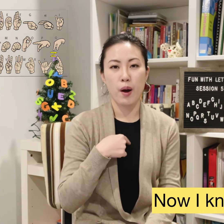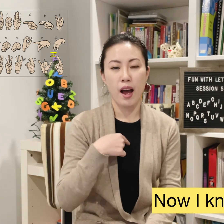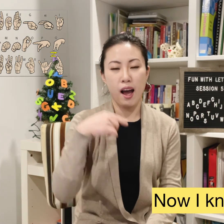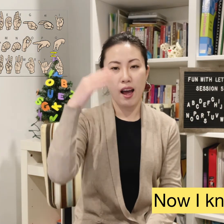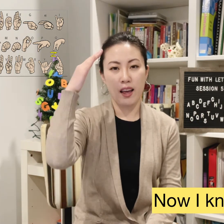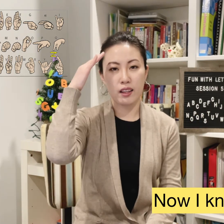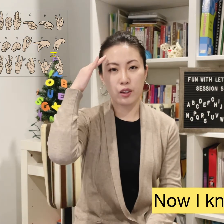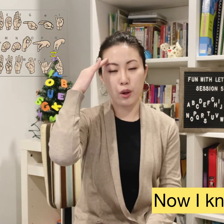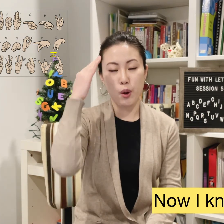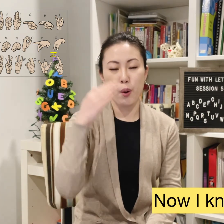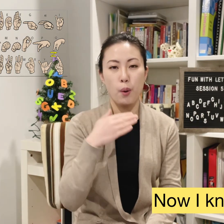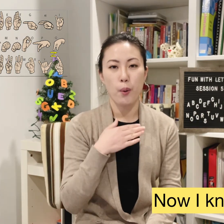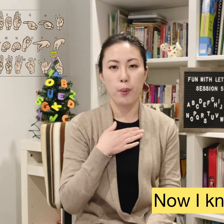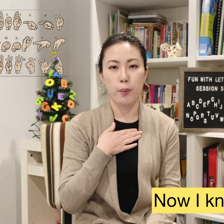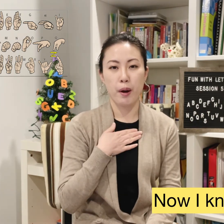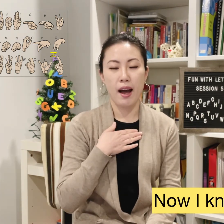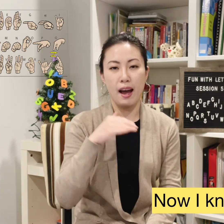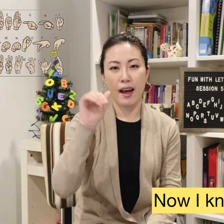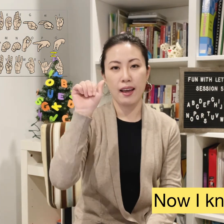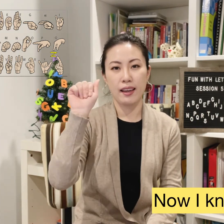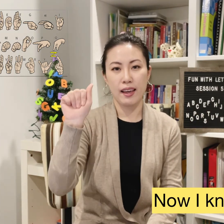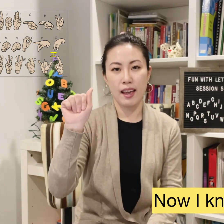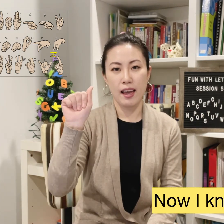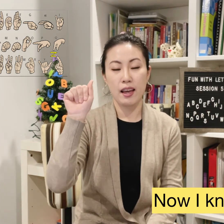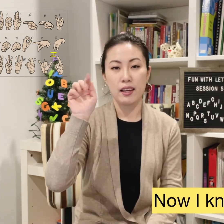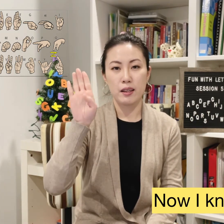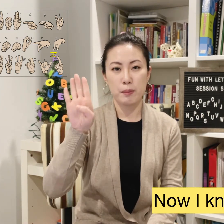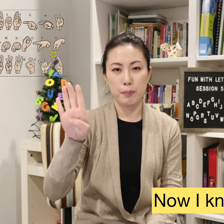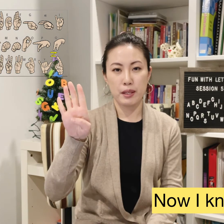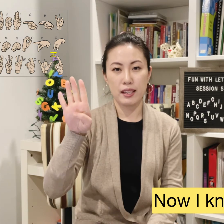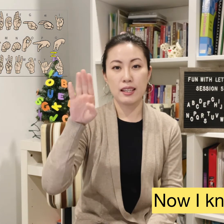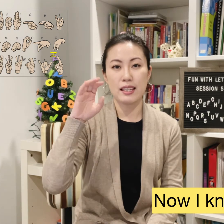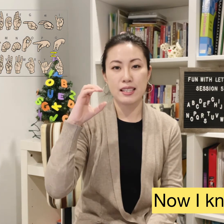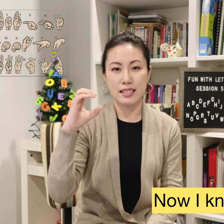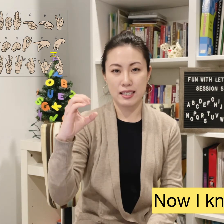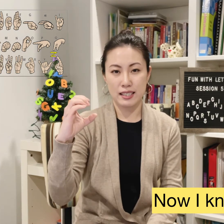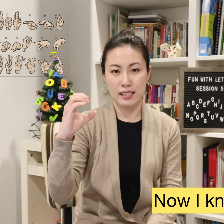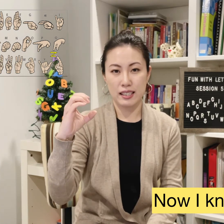Now I know my